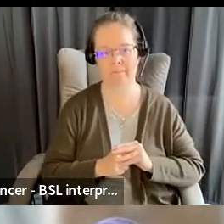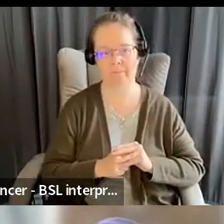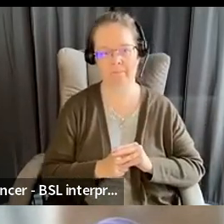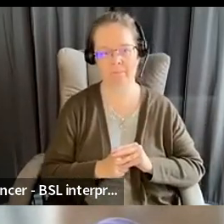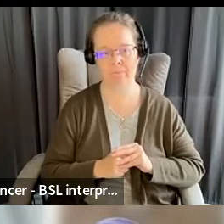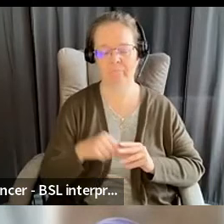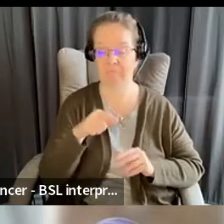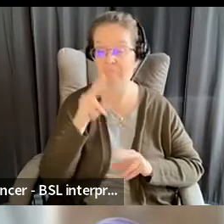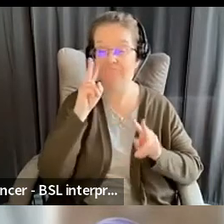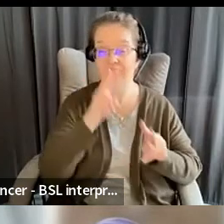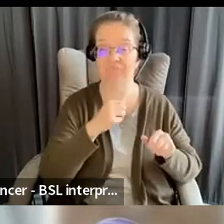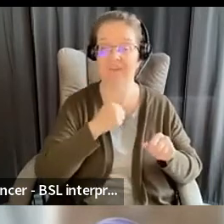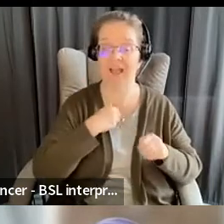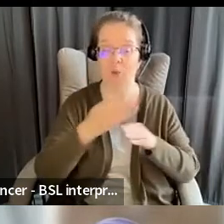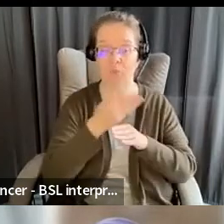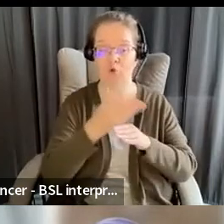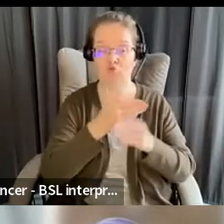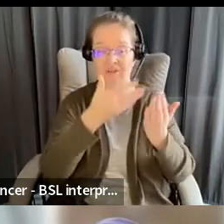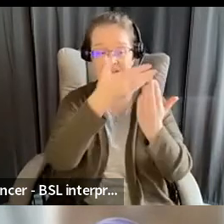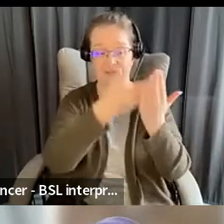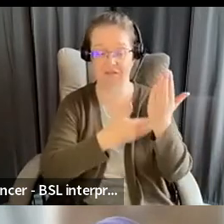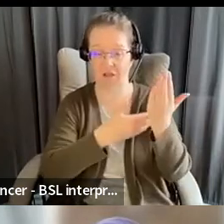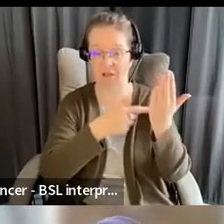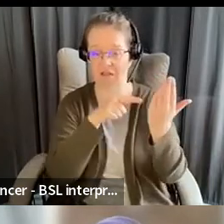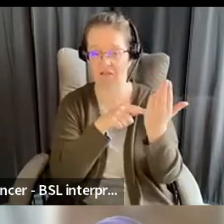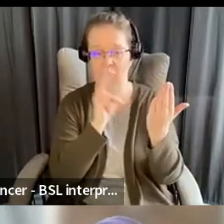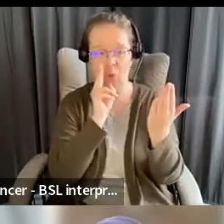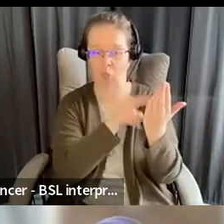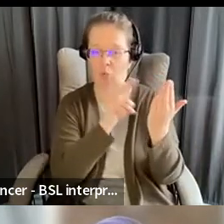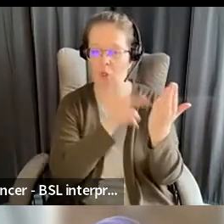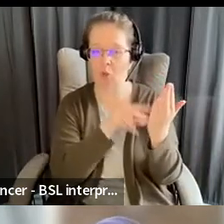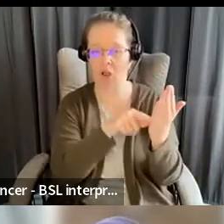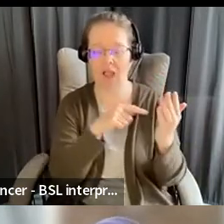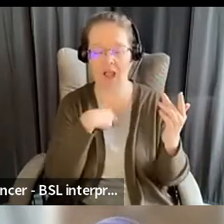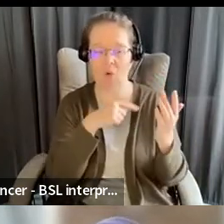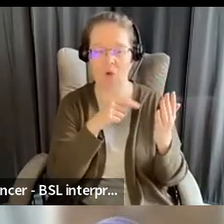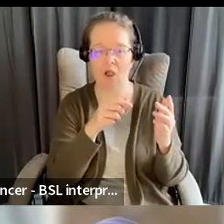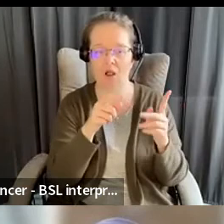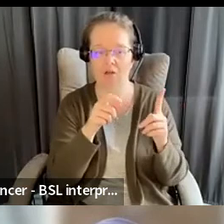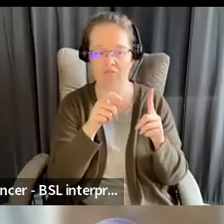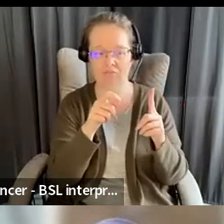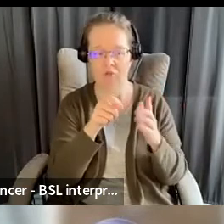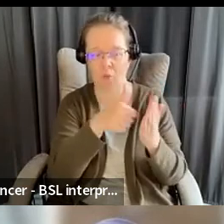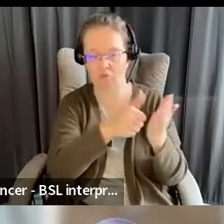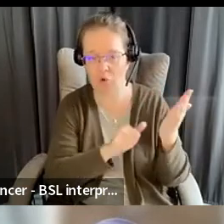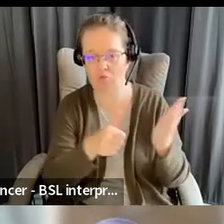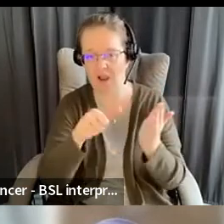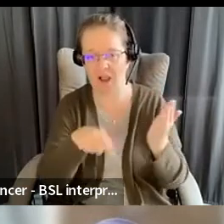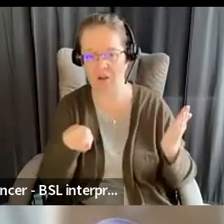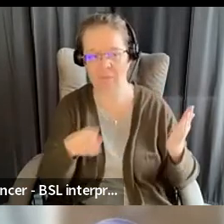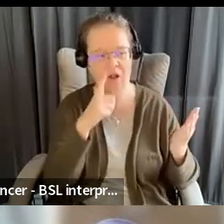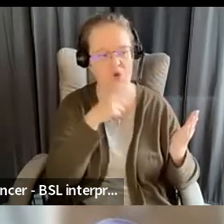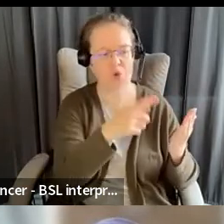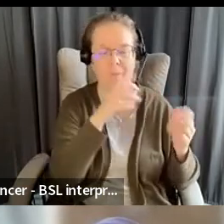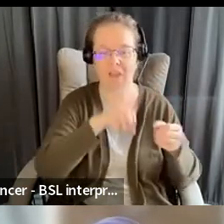and look at, you know, some of those programs as well, which, you know, could be an individual that wants to go down a